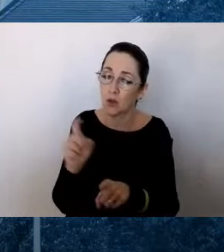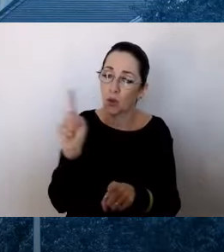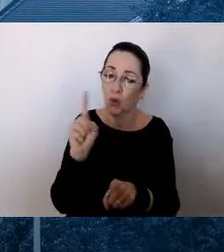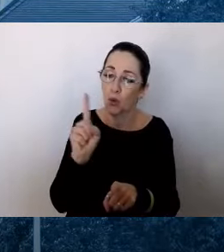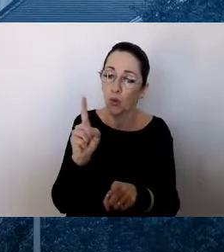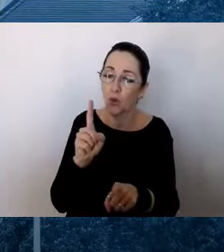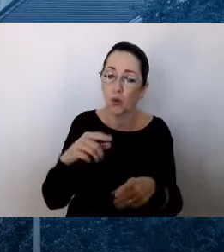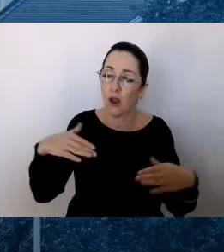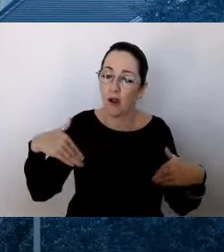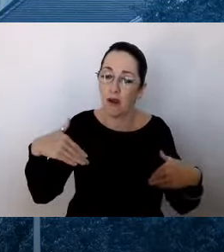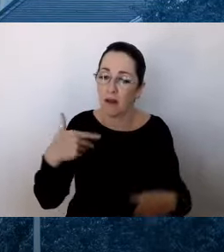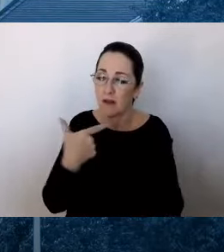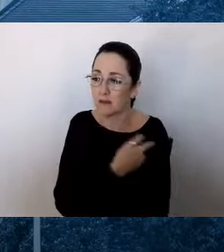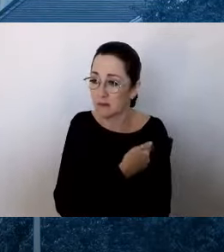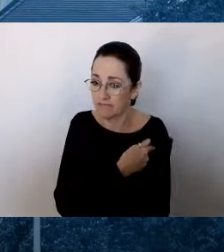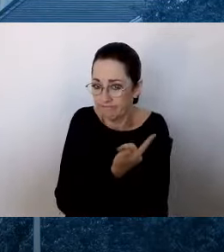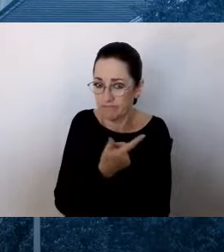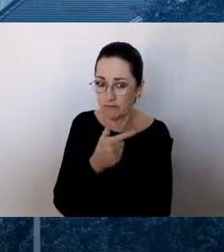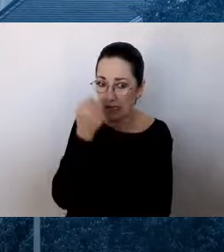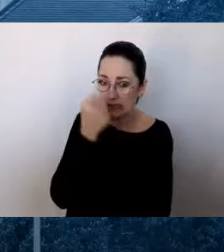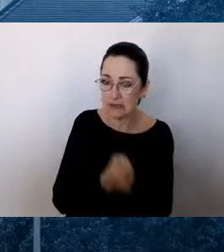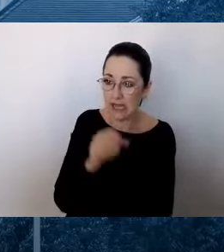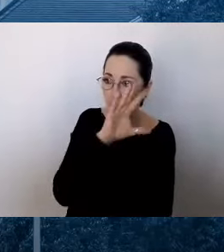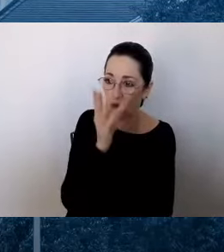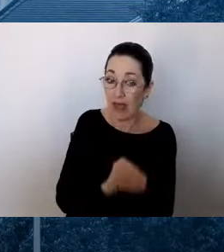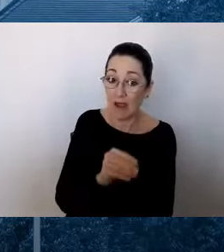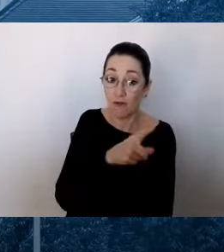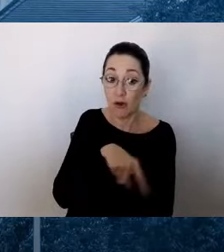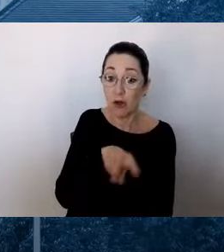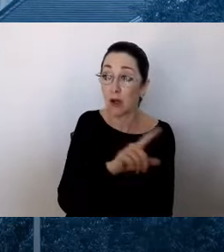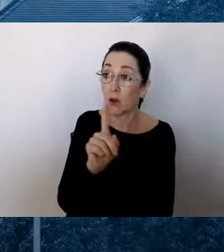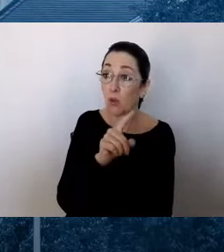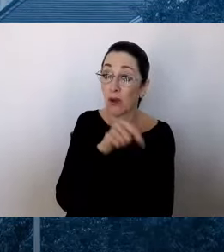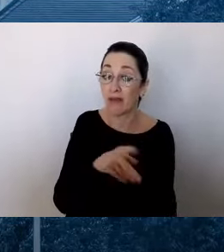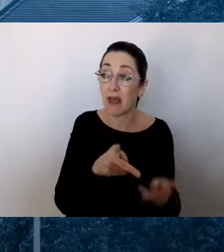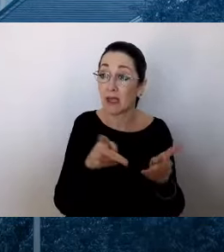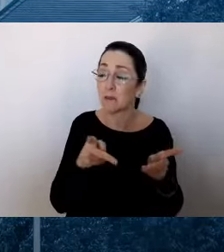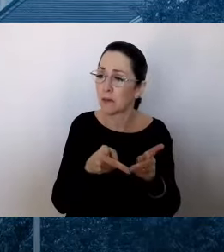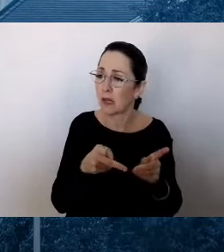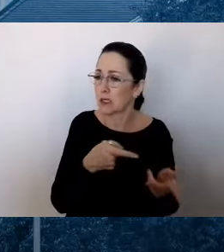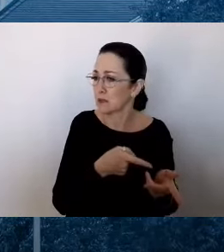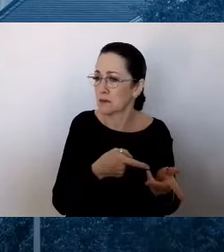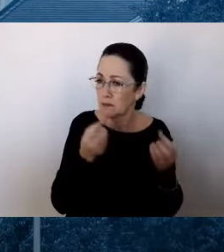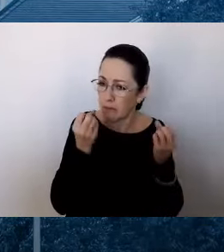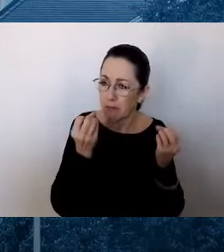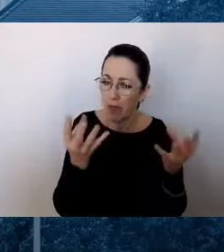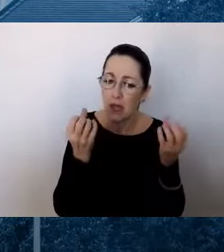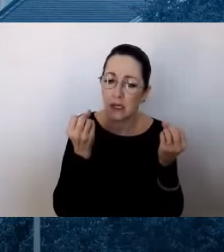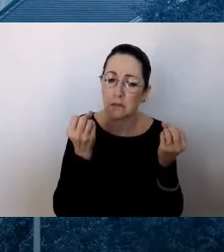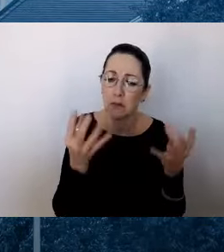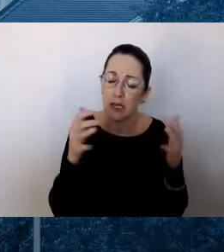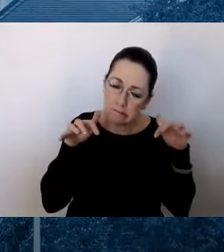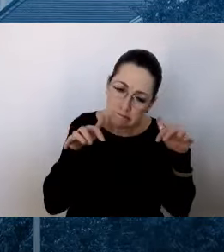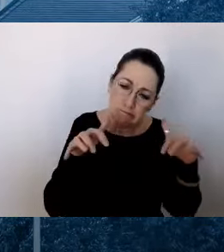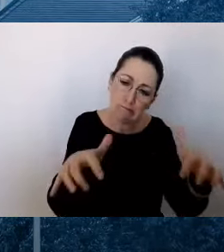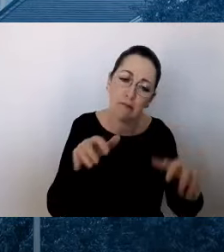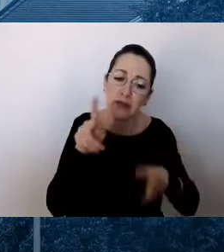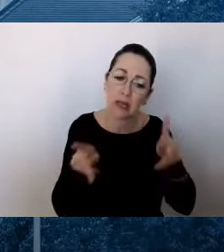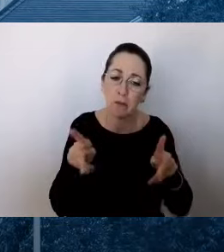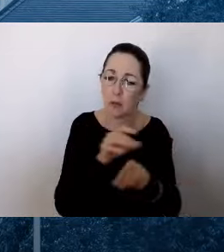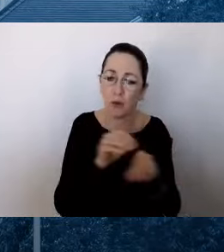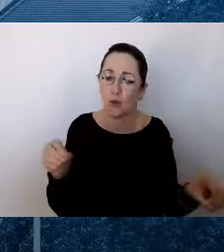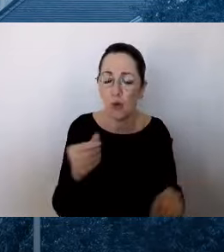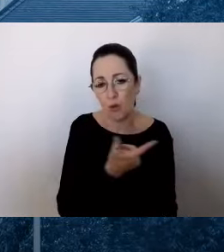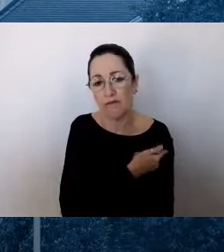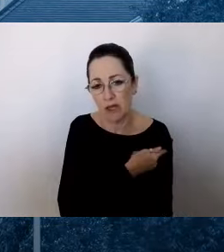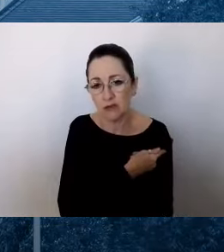many unvaccinated individuals. So the more the virus spreads, the more opportunity for mutations there